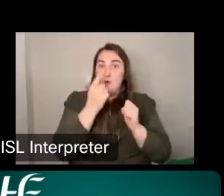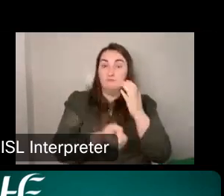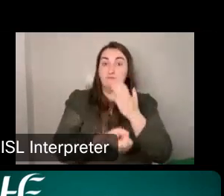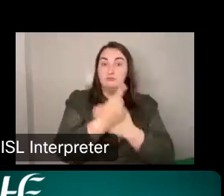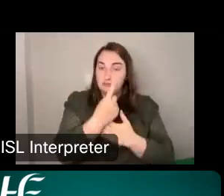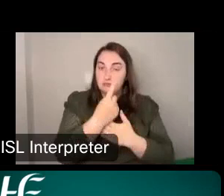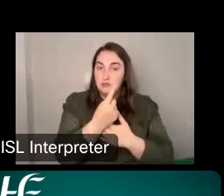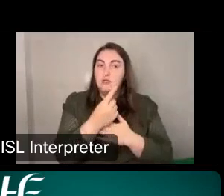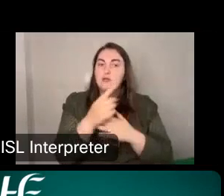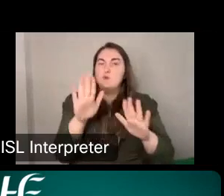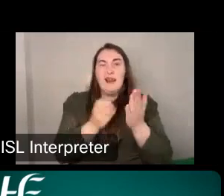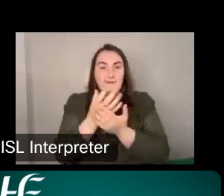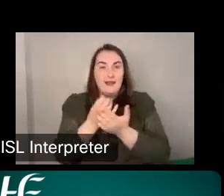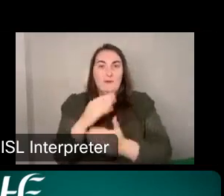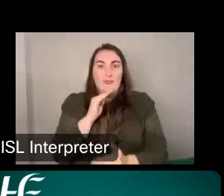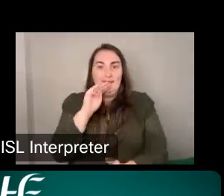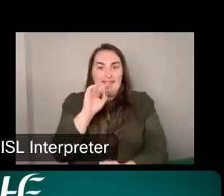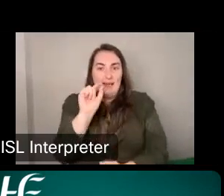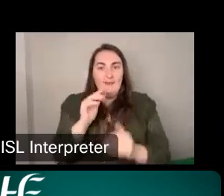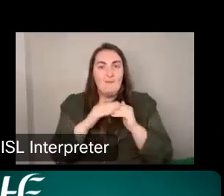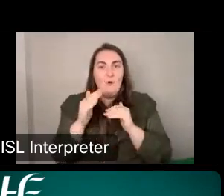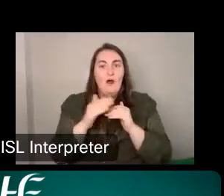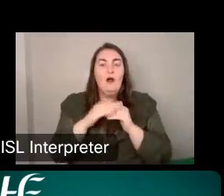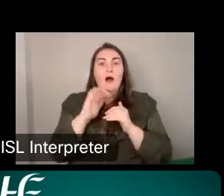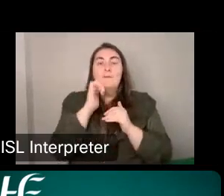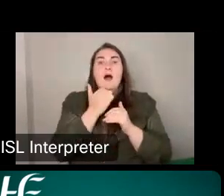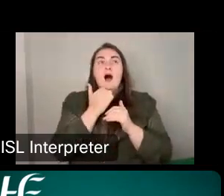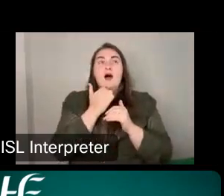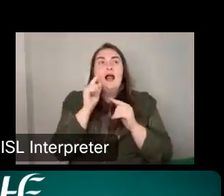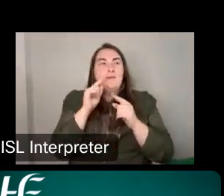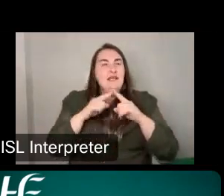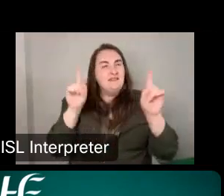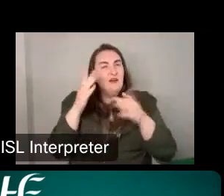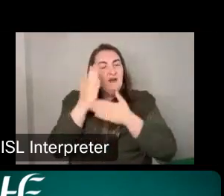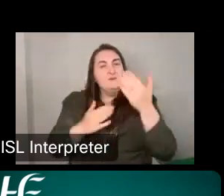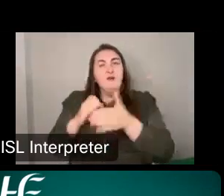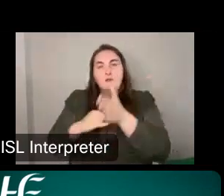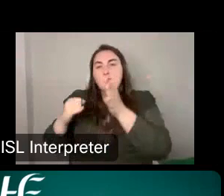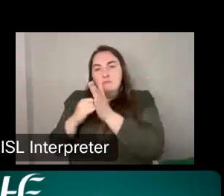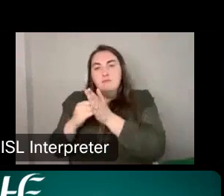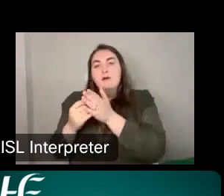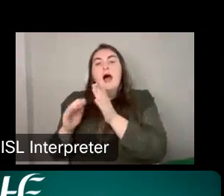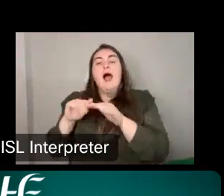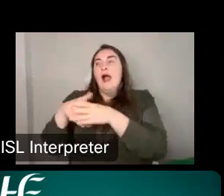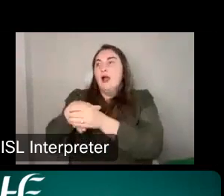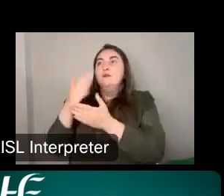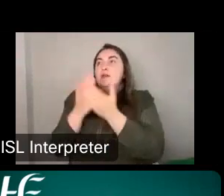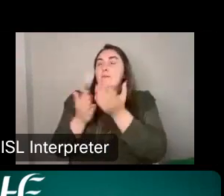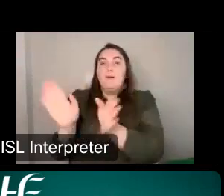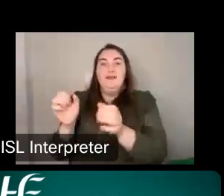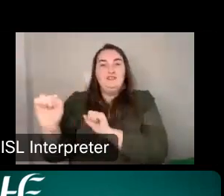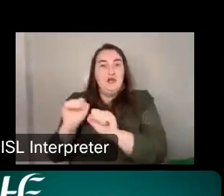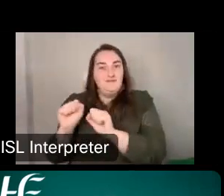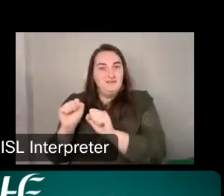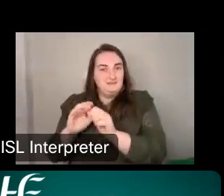I'll just explain that in a little more detail because it is different from some other organizations, including from some other public sector organizations.